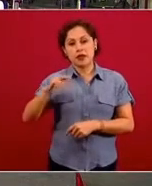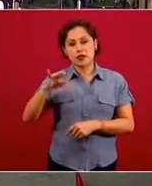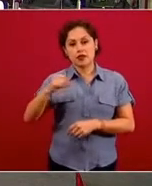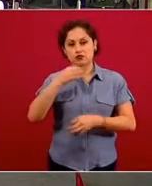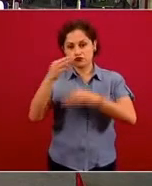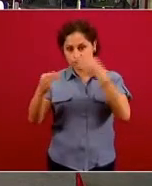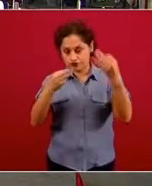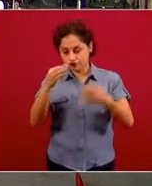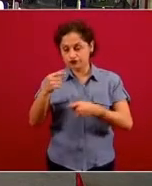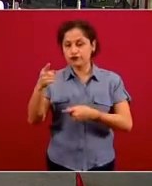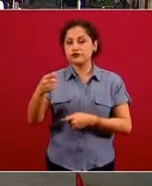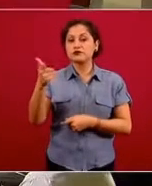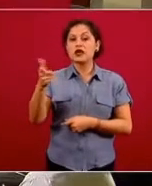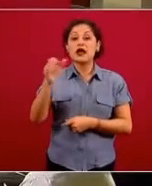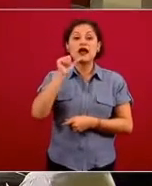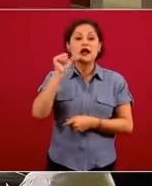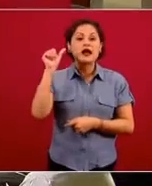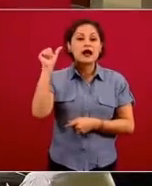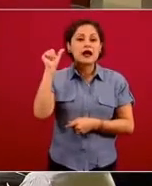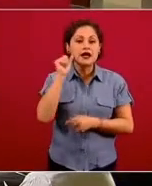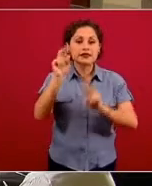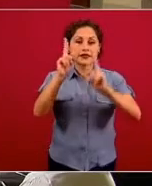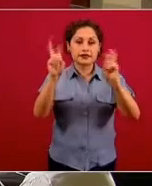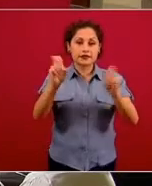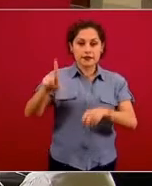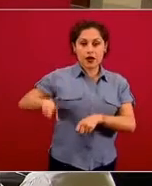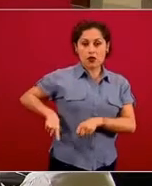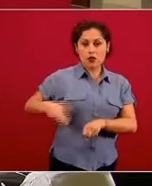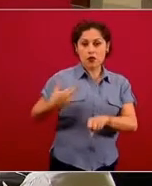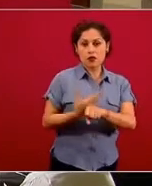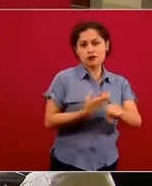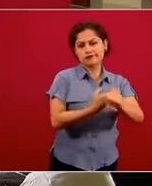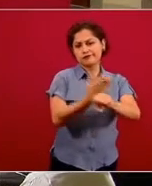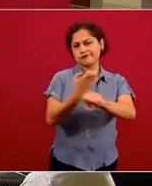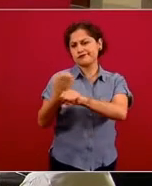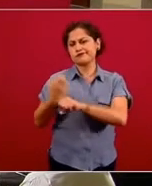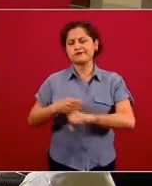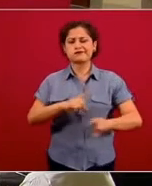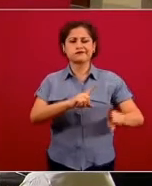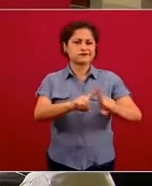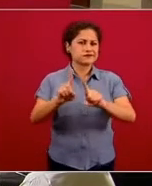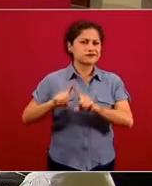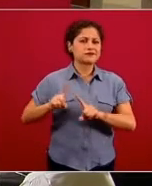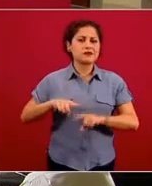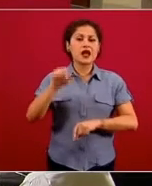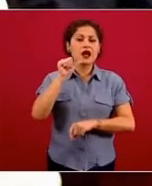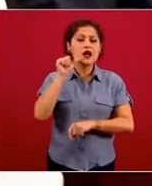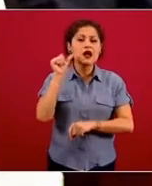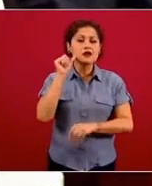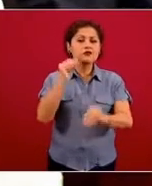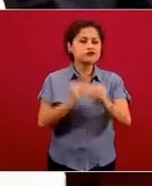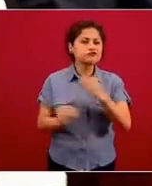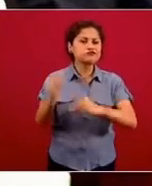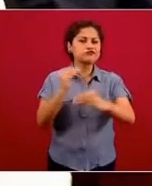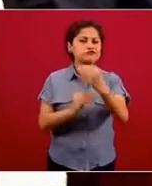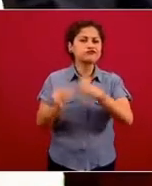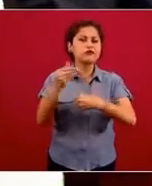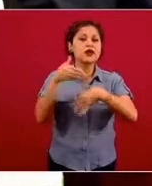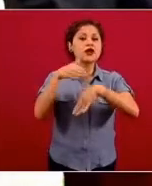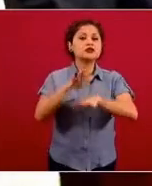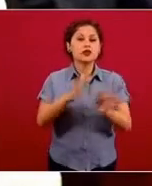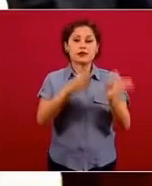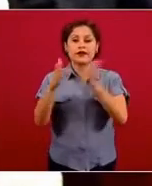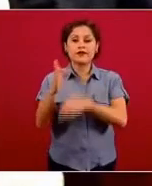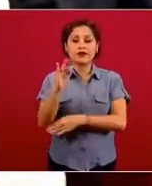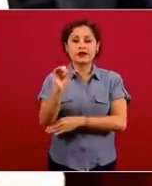Good afternoon, Carlos Guzman. My first question is, wow, the governors, what a hot topic. The